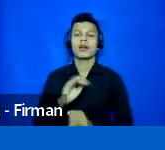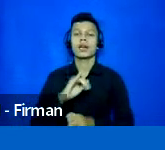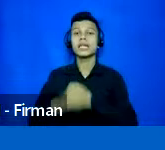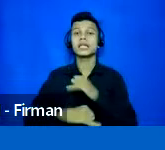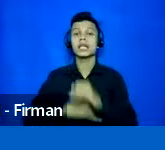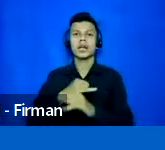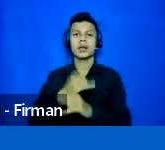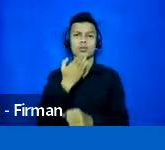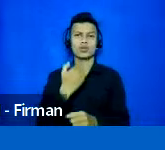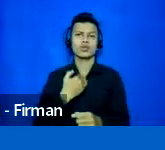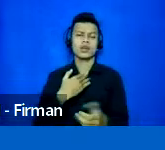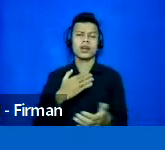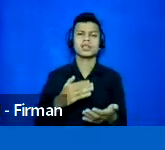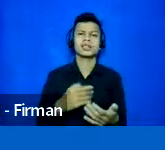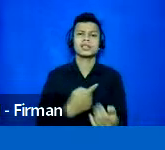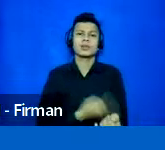flourishes.